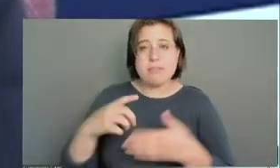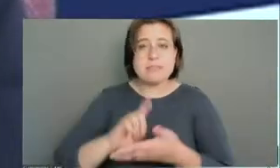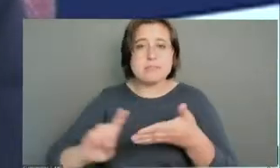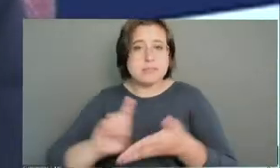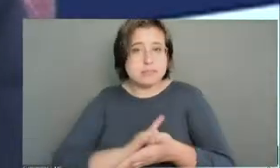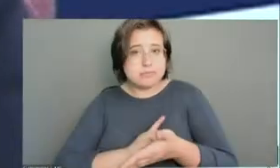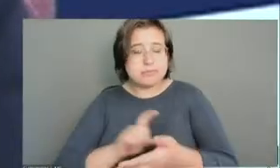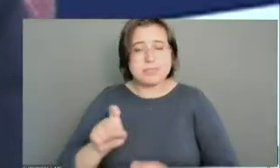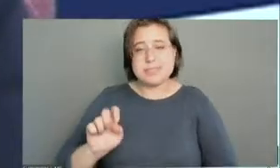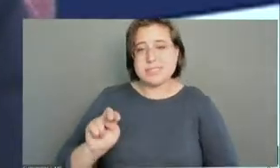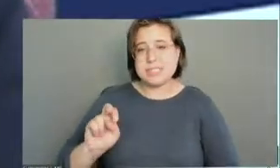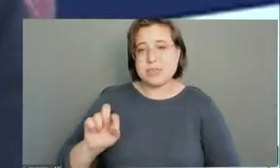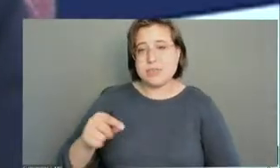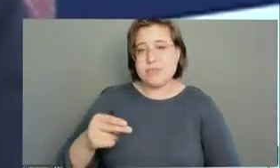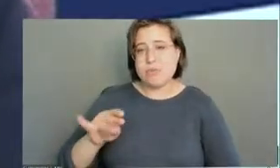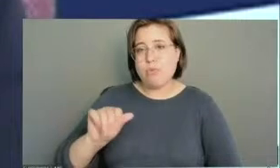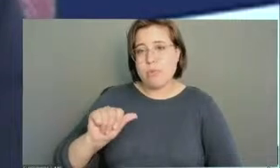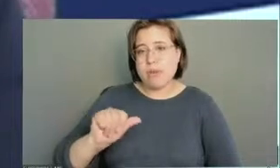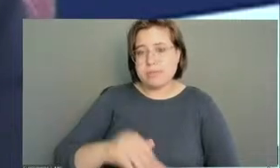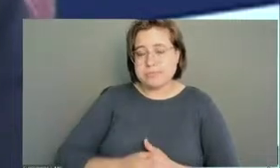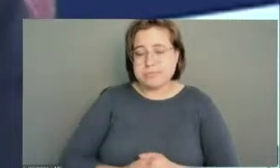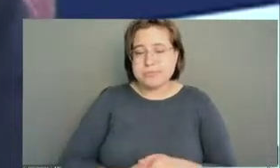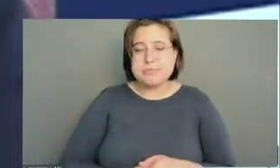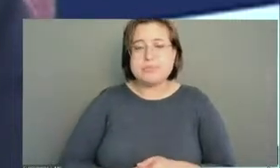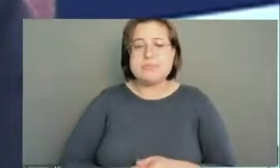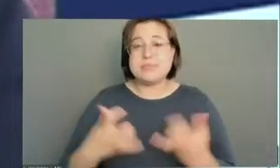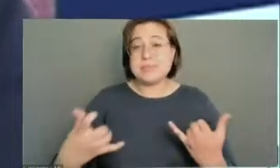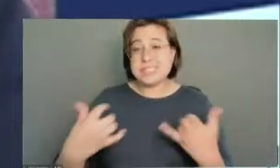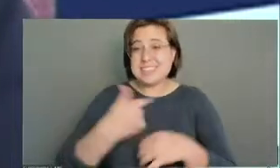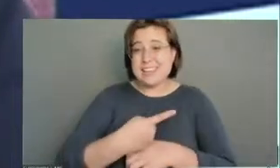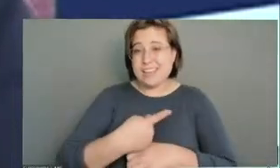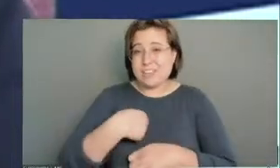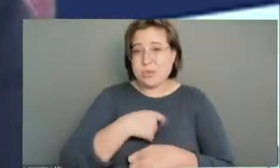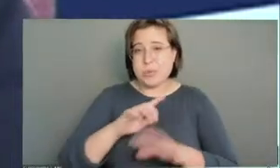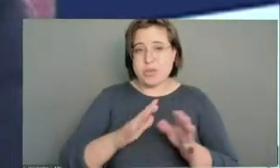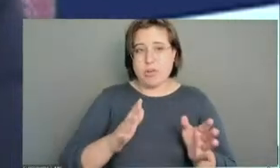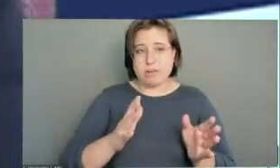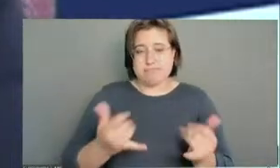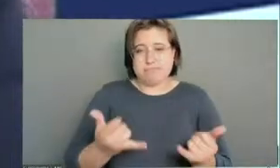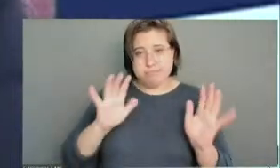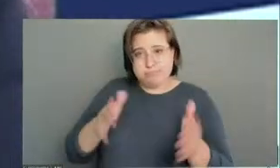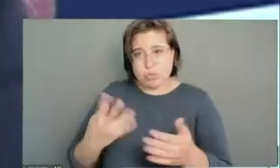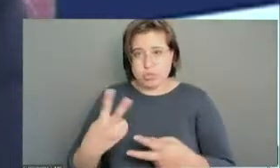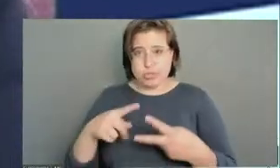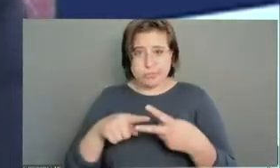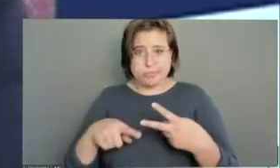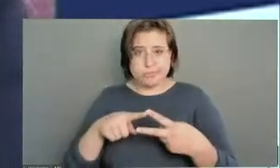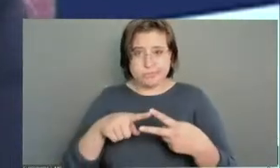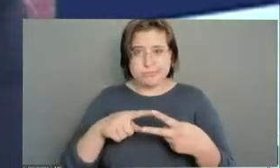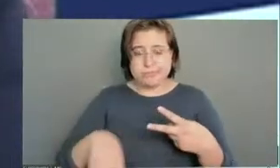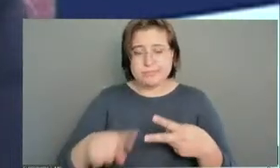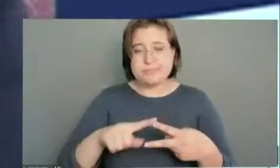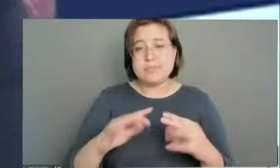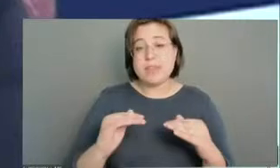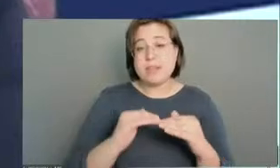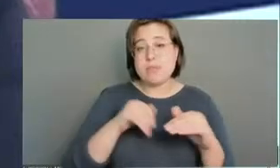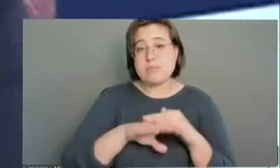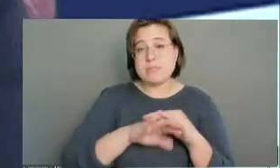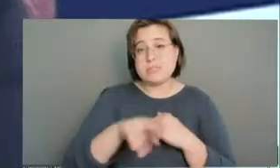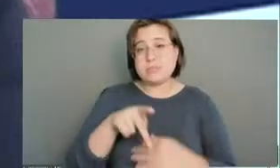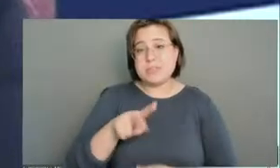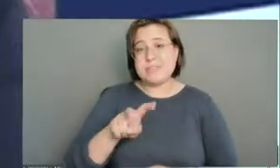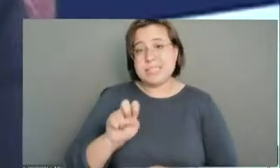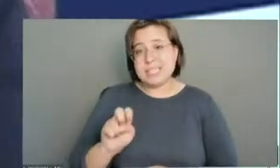xenophobia. And today we are turning our attention to two important priorities. First, equitable access to PPE, testing,